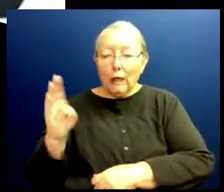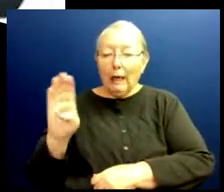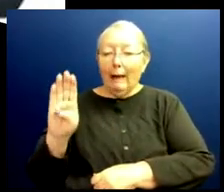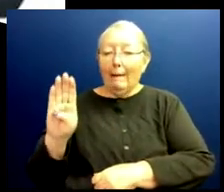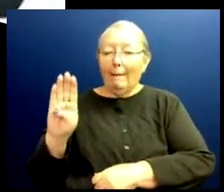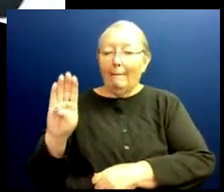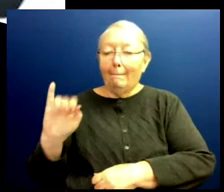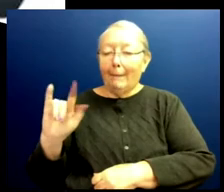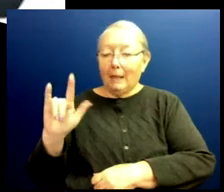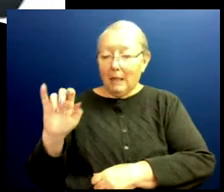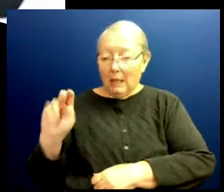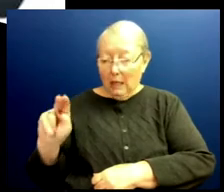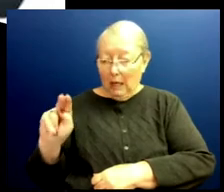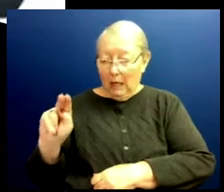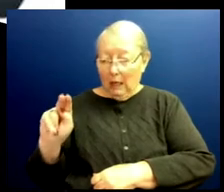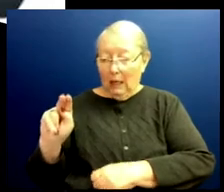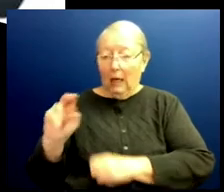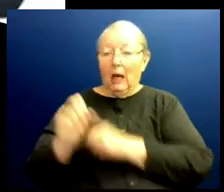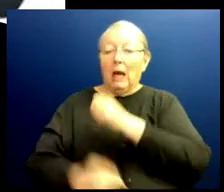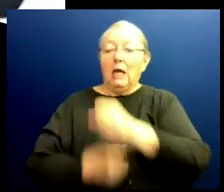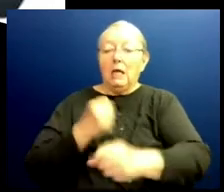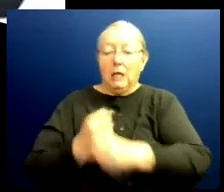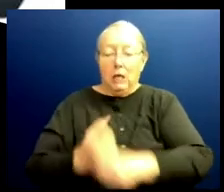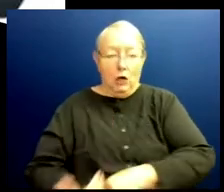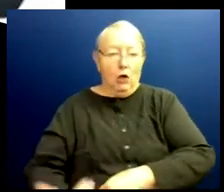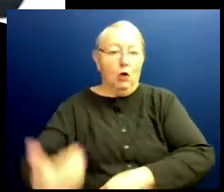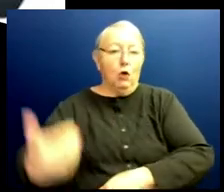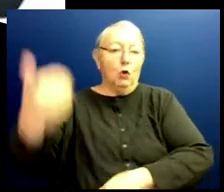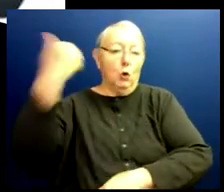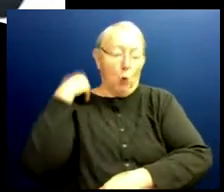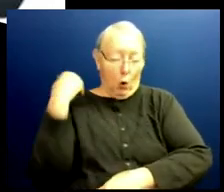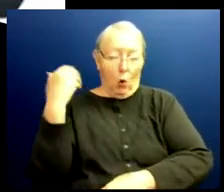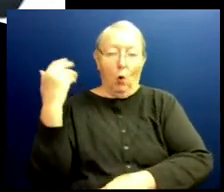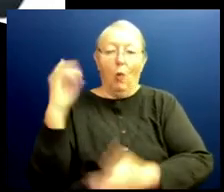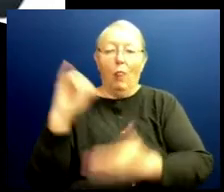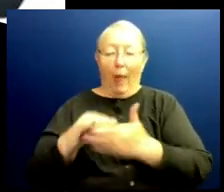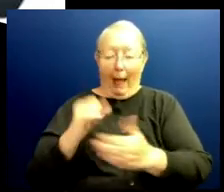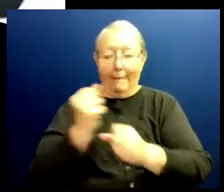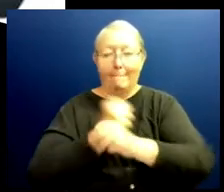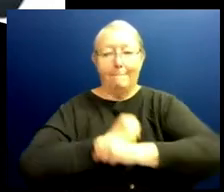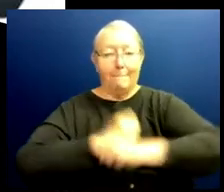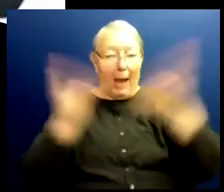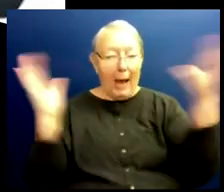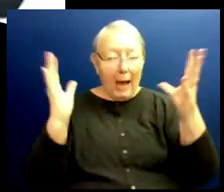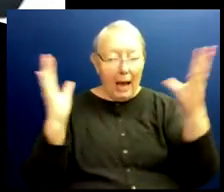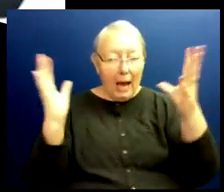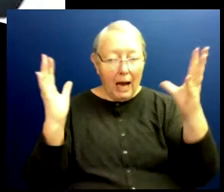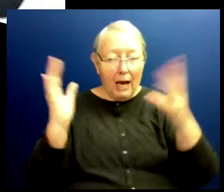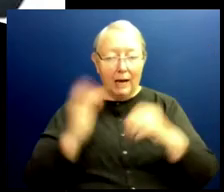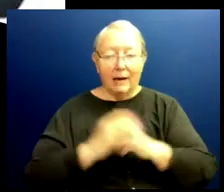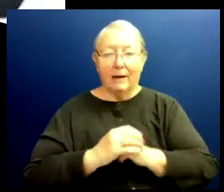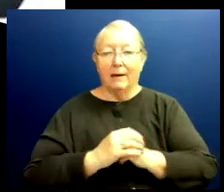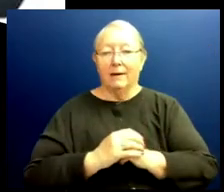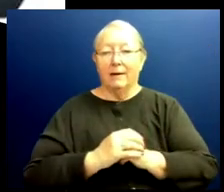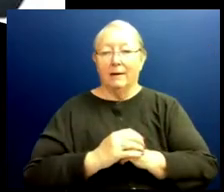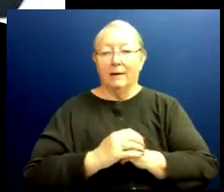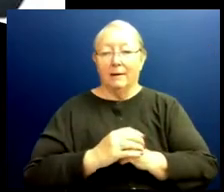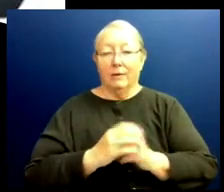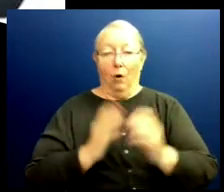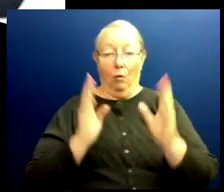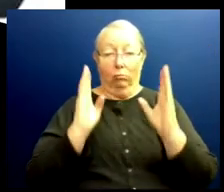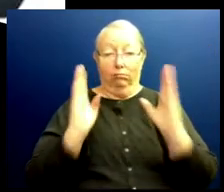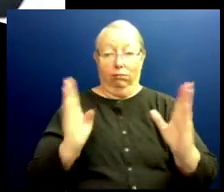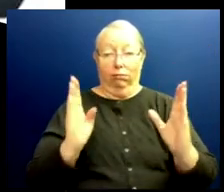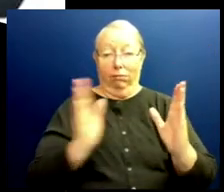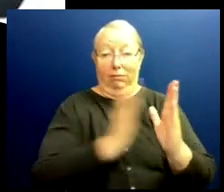did not really have observations in this area here that indicated to us what the universe